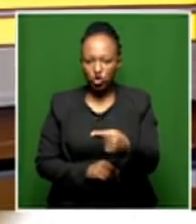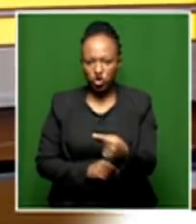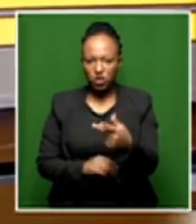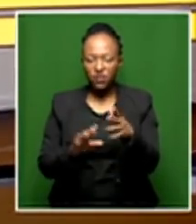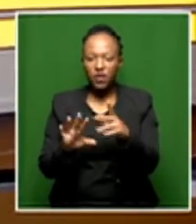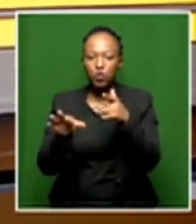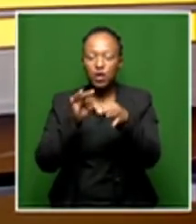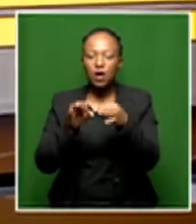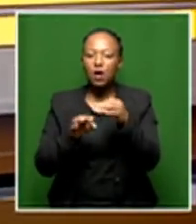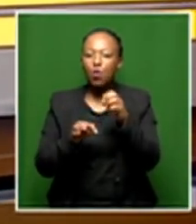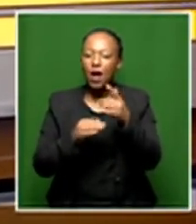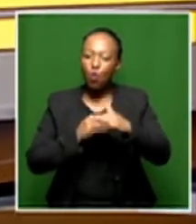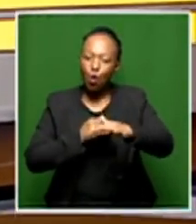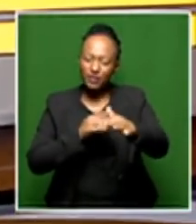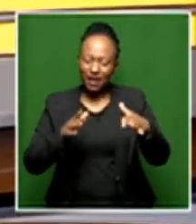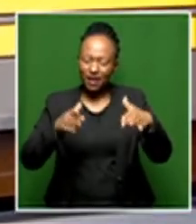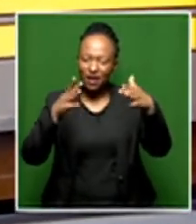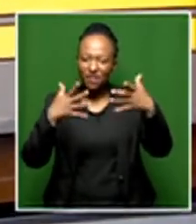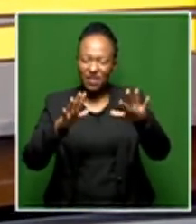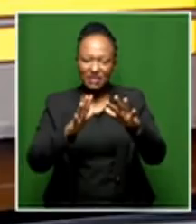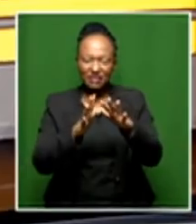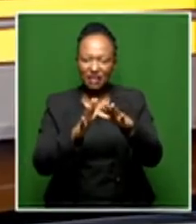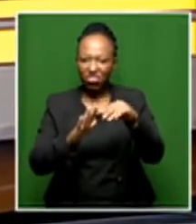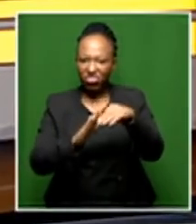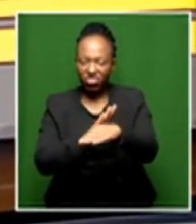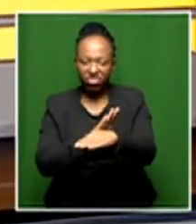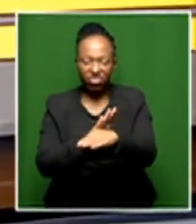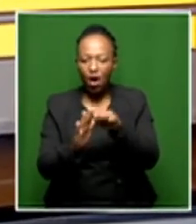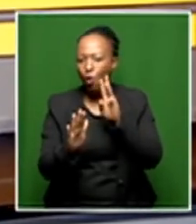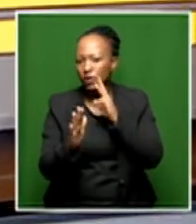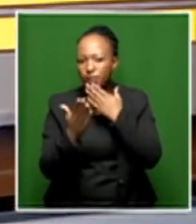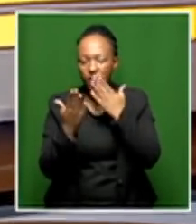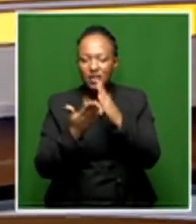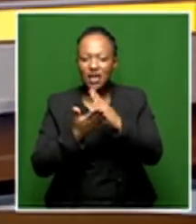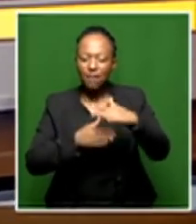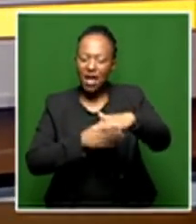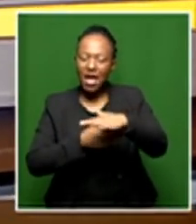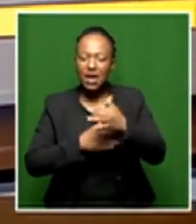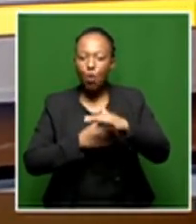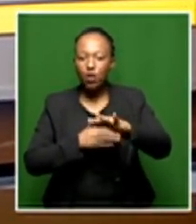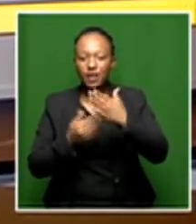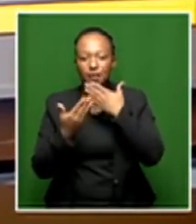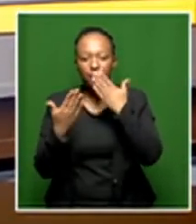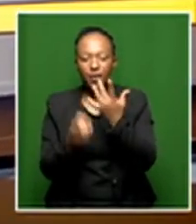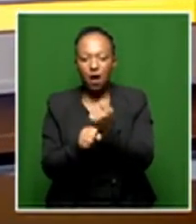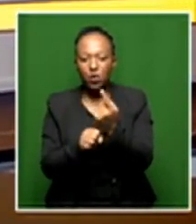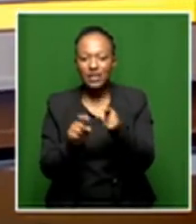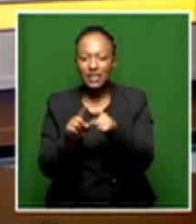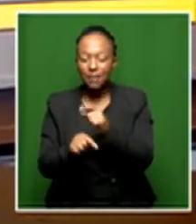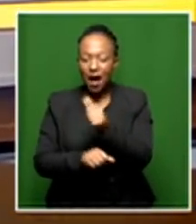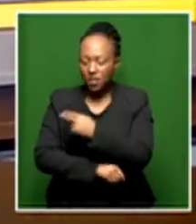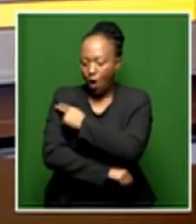that depleted the water supply and some major areas affected in Gauteng and some